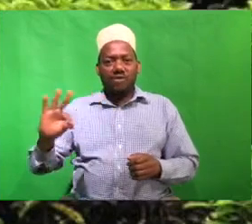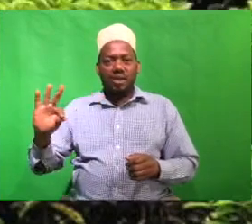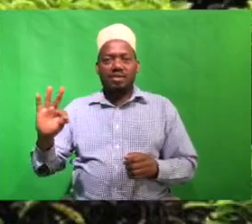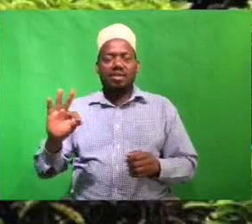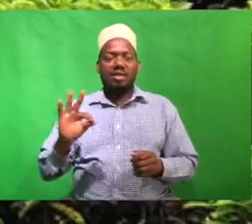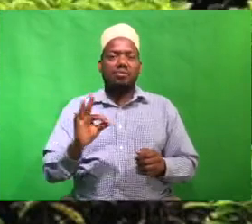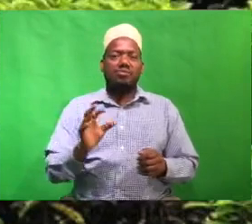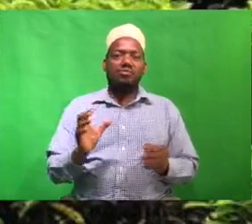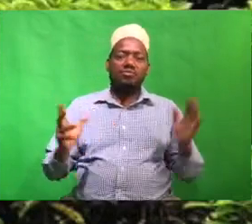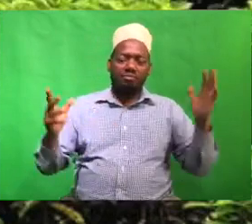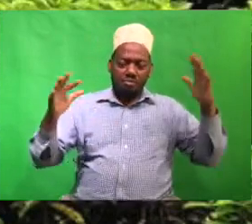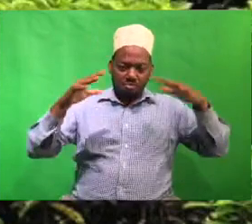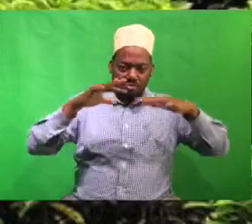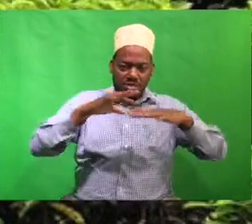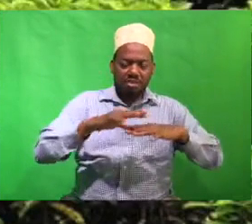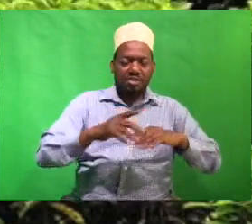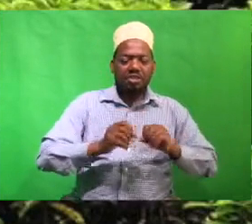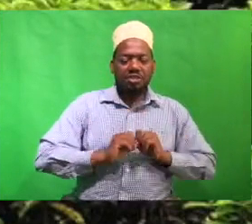population